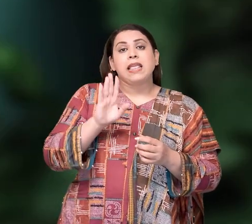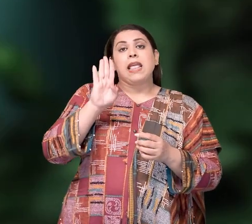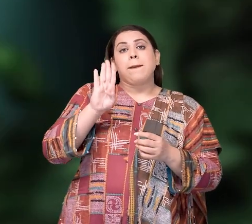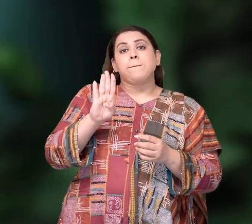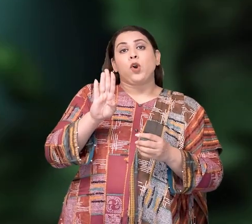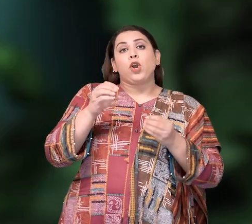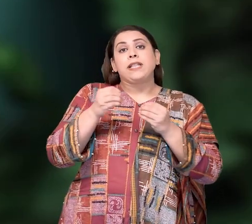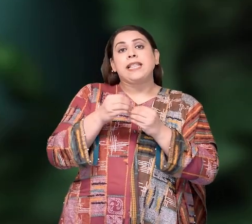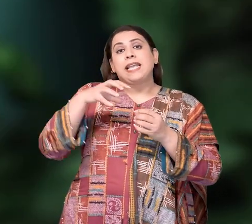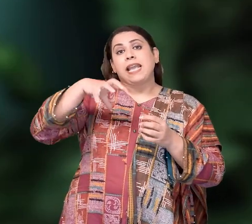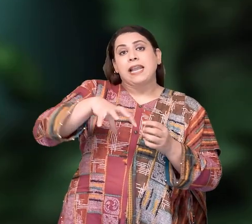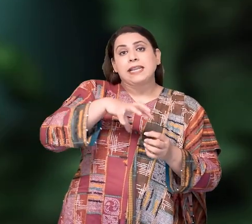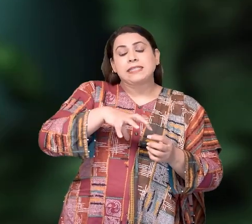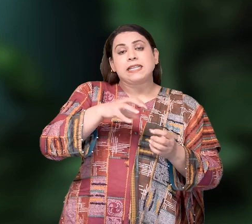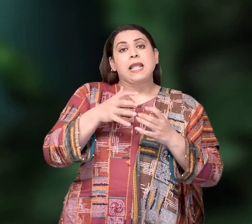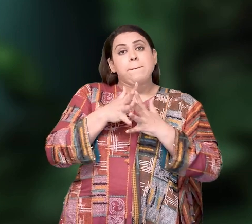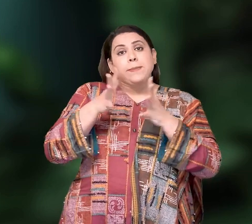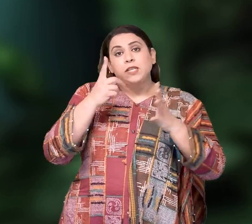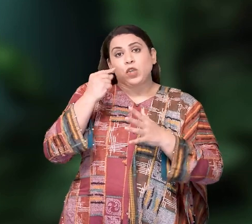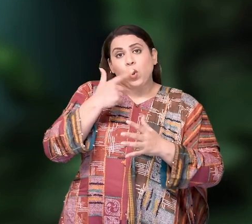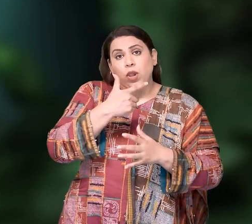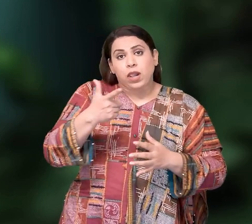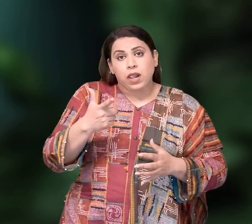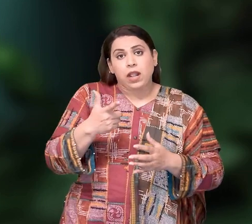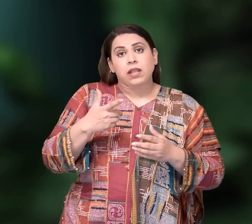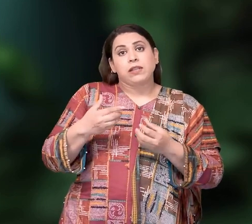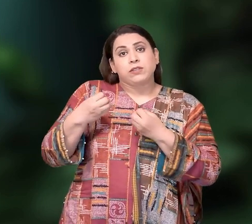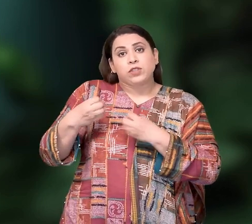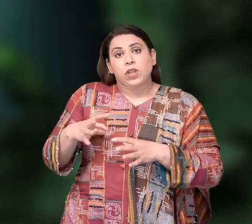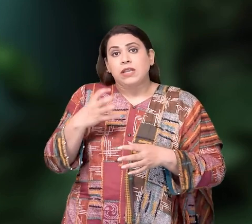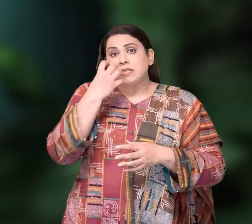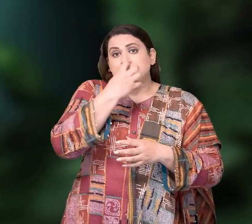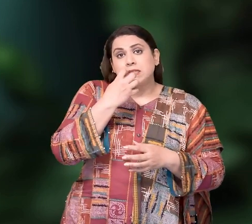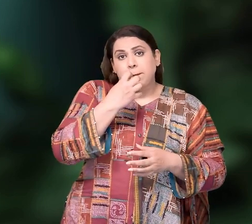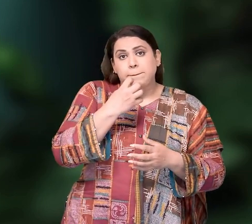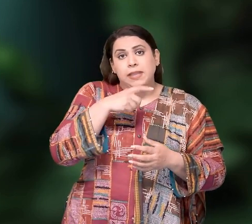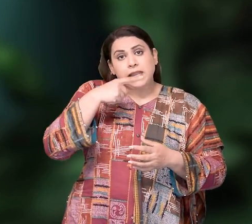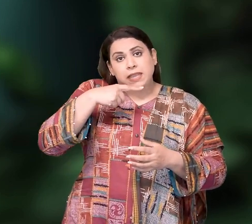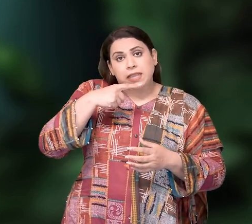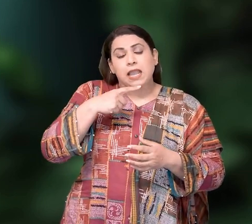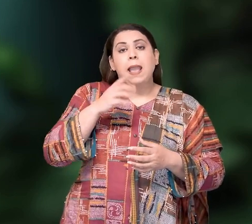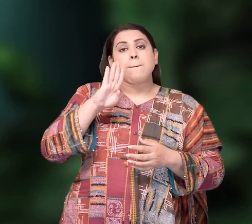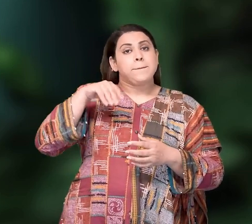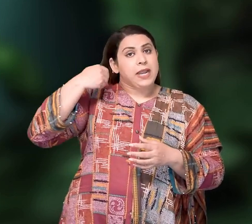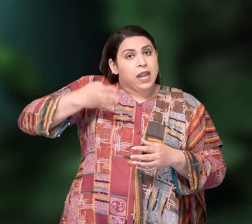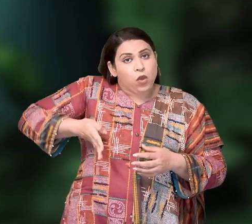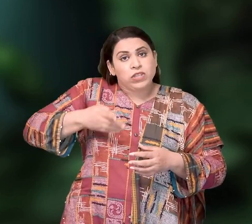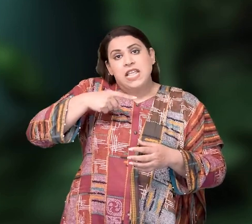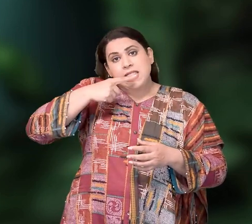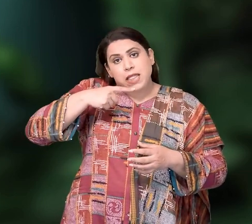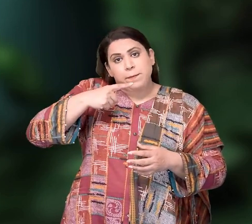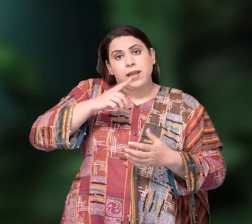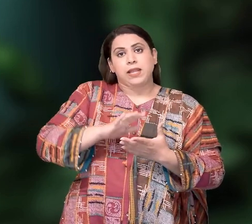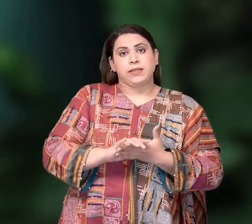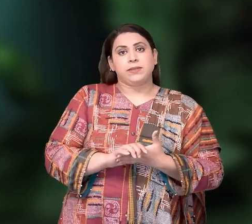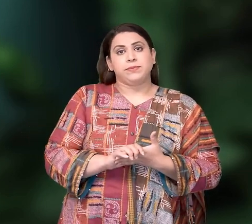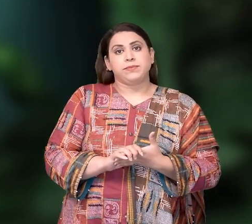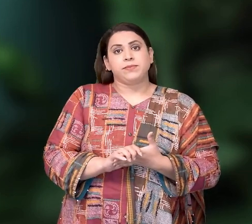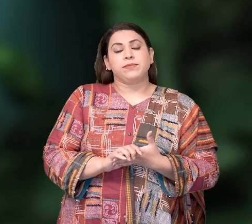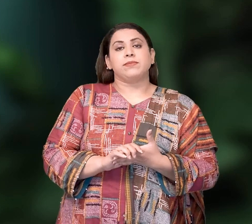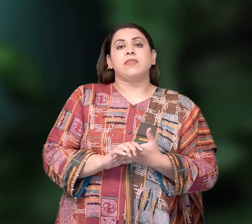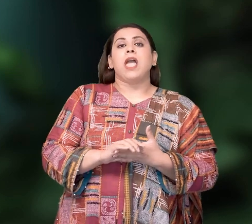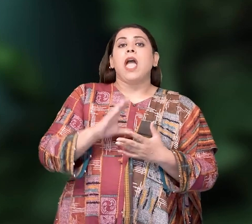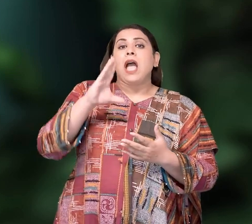Balochistan. The majority people who live there speak Balochi, and